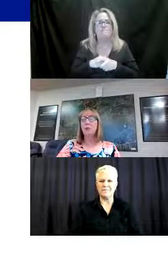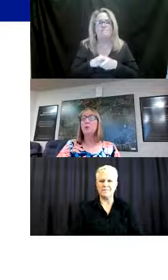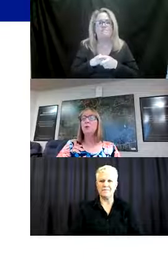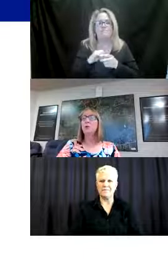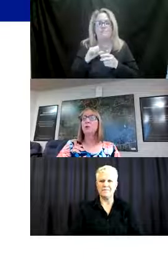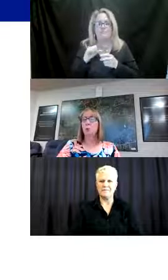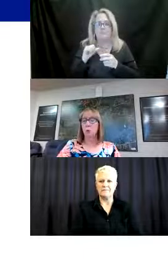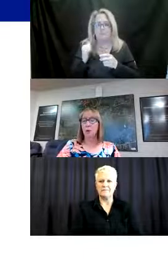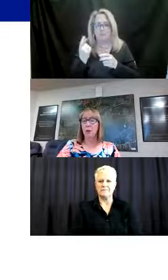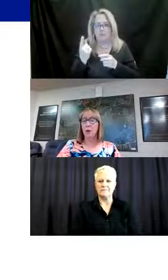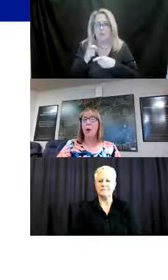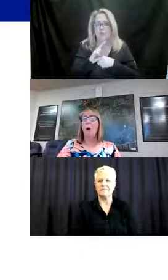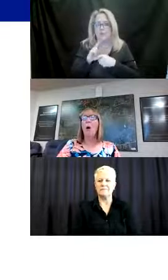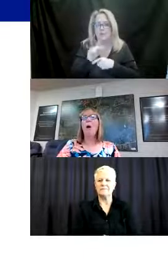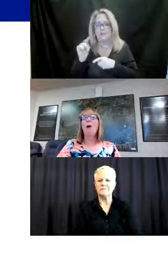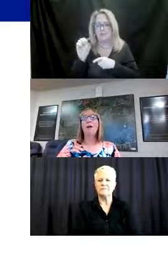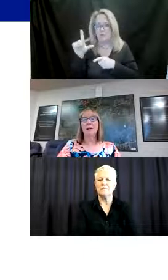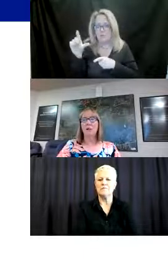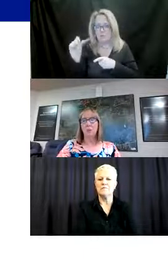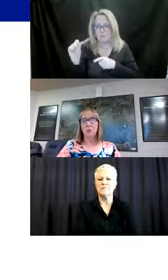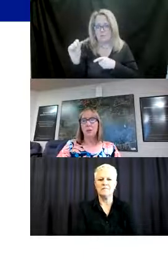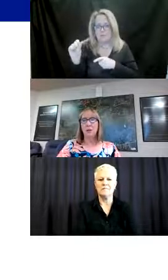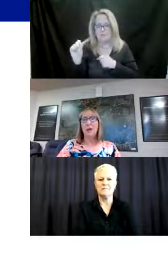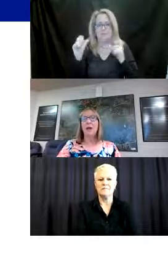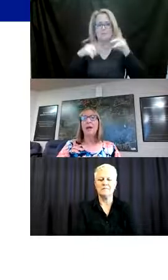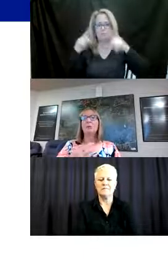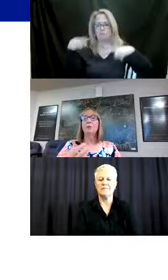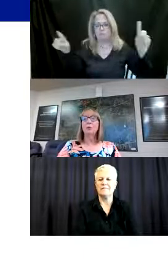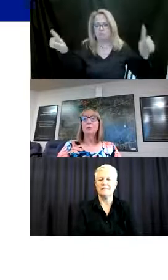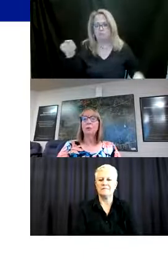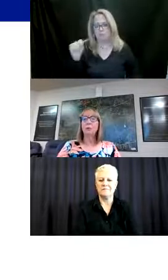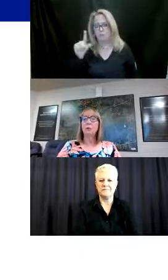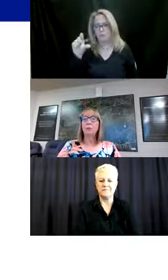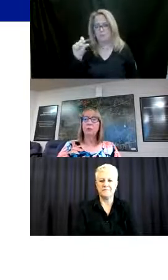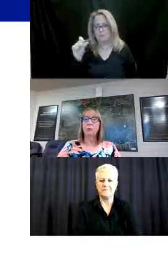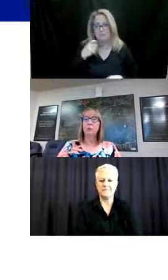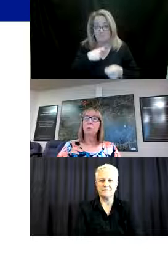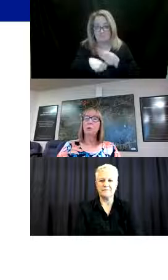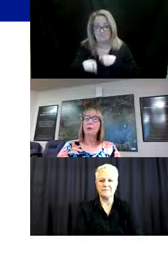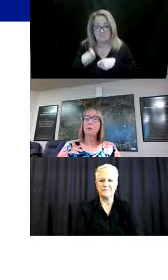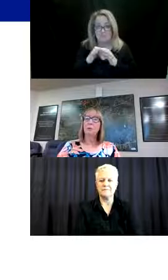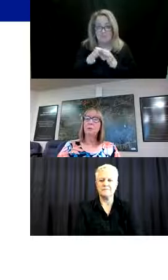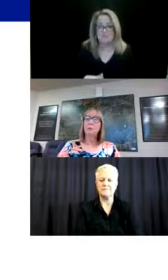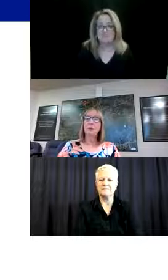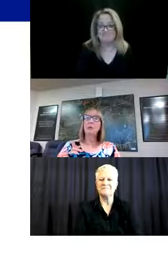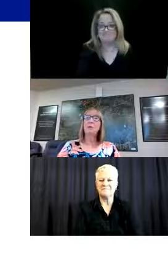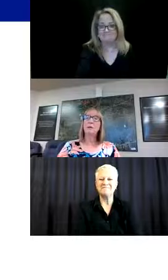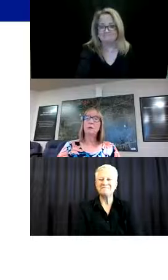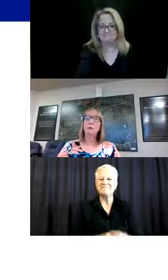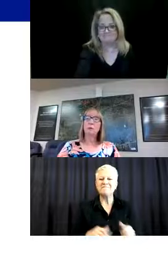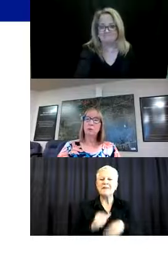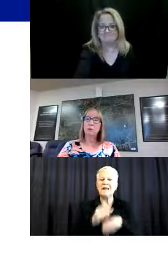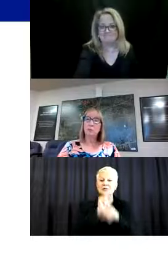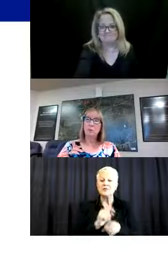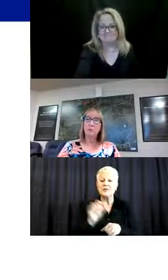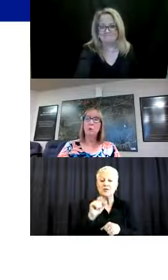is using tools, all kinds of tools. A traditional tool for children who are blind or visually impaired that they